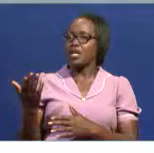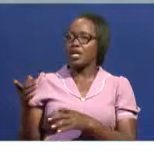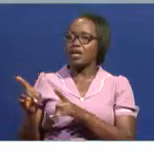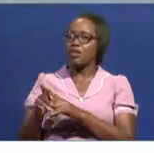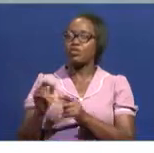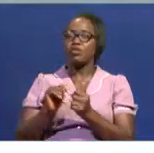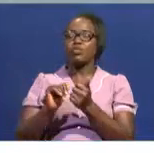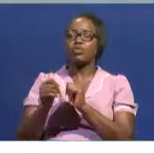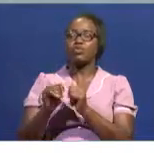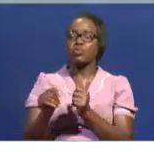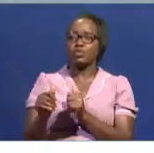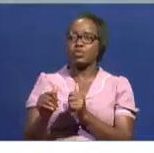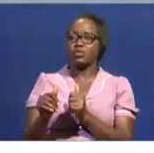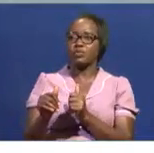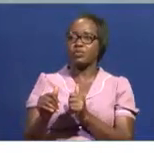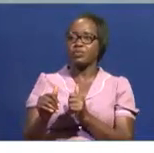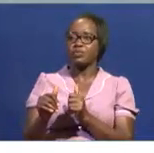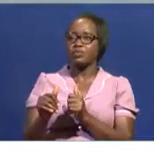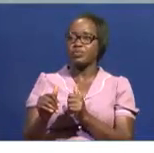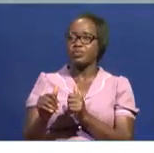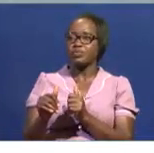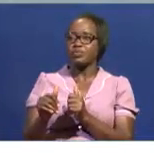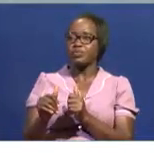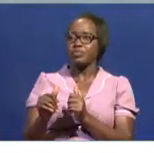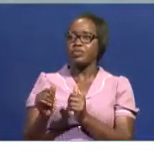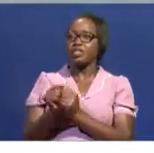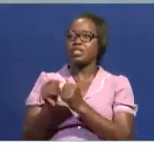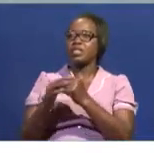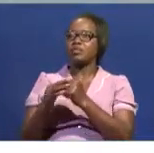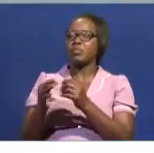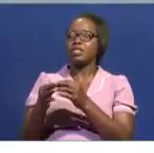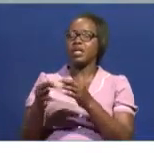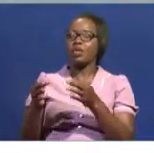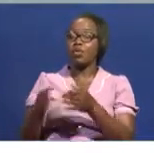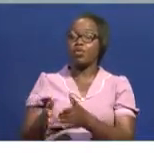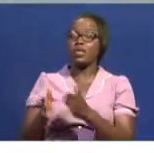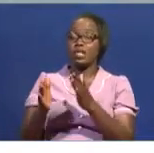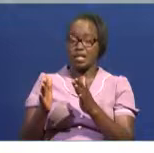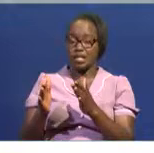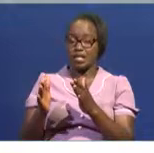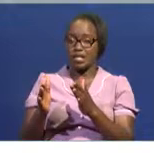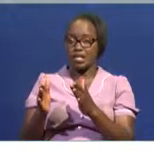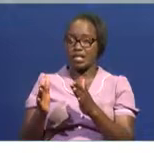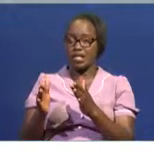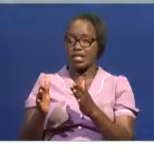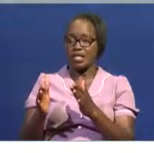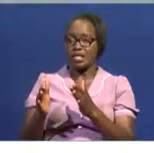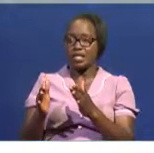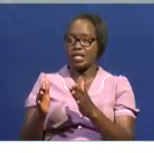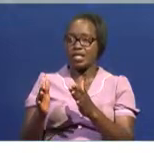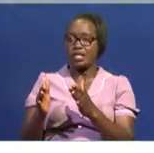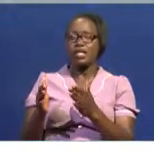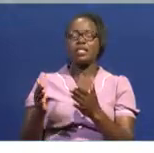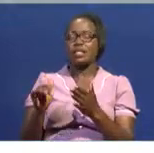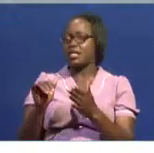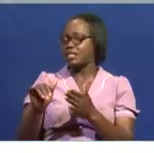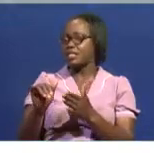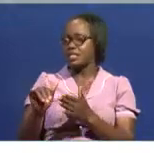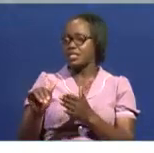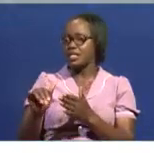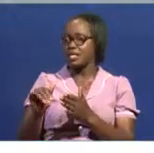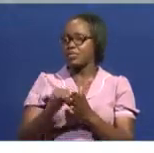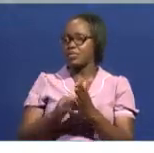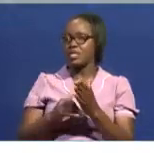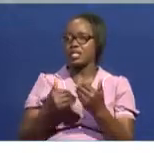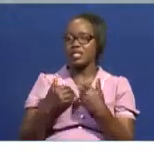to compete, let's say, in the ITF, the 18 and under. But there's a long pathway that goes, that comes along. So we